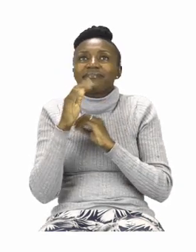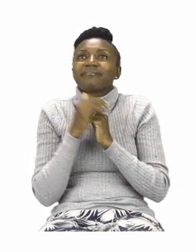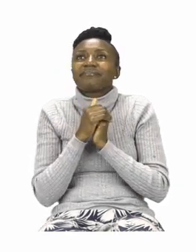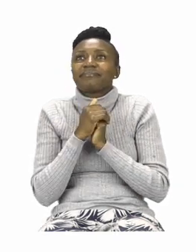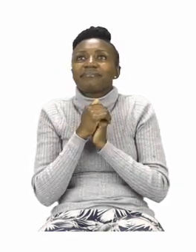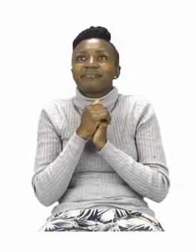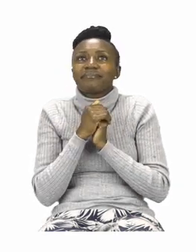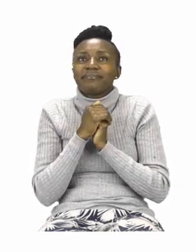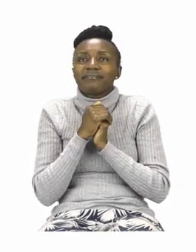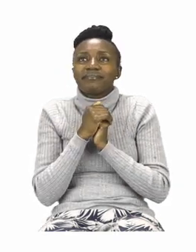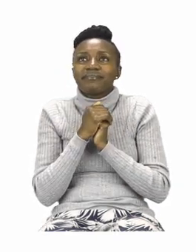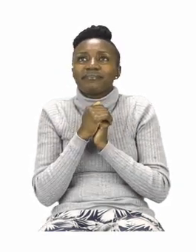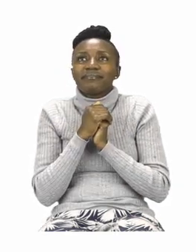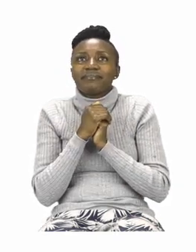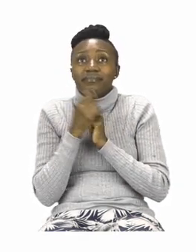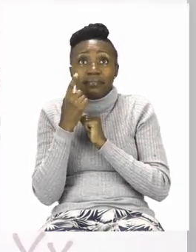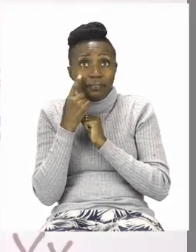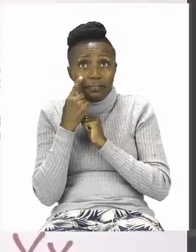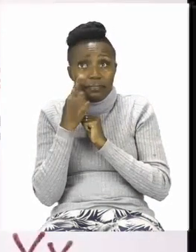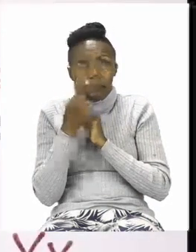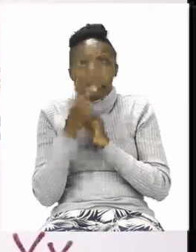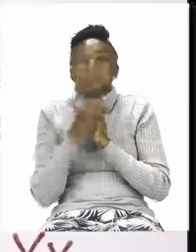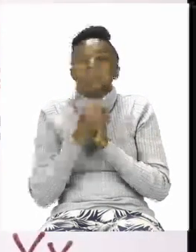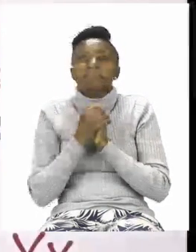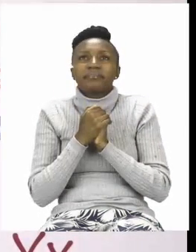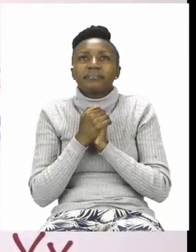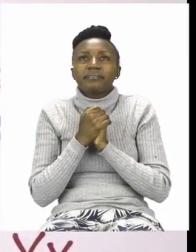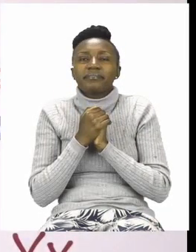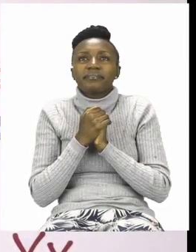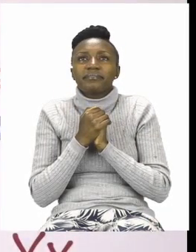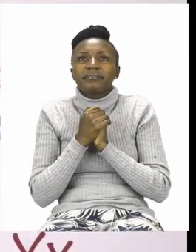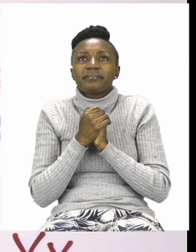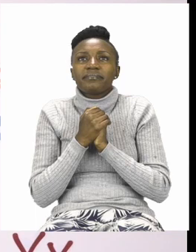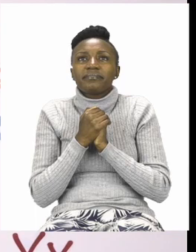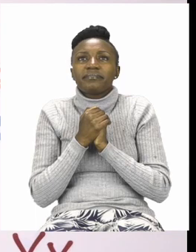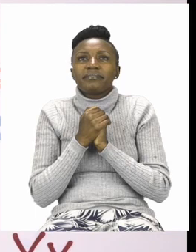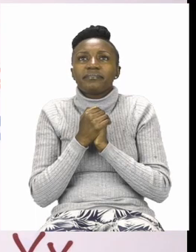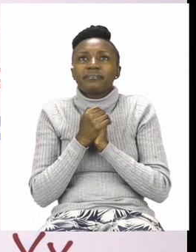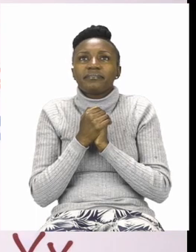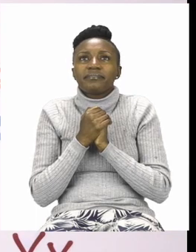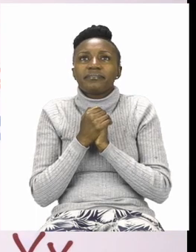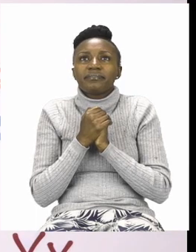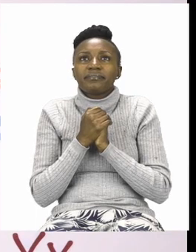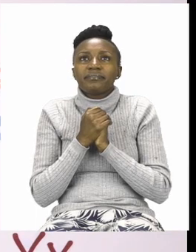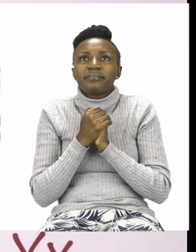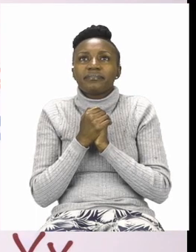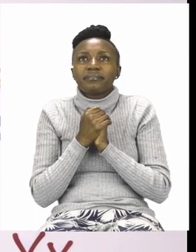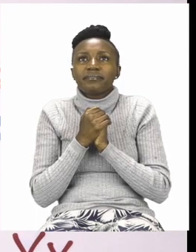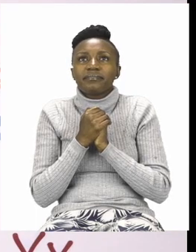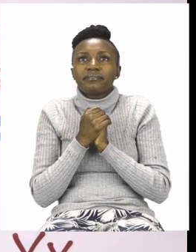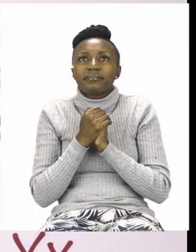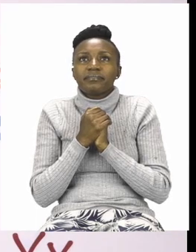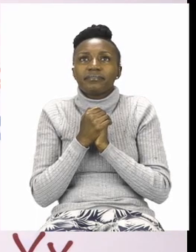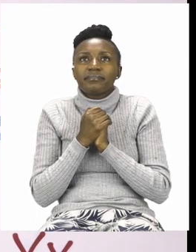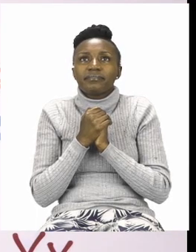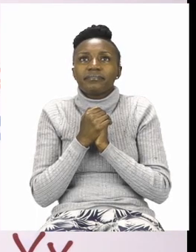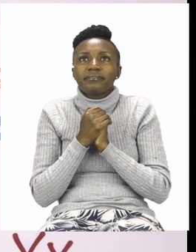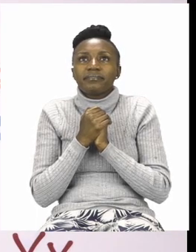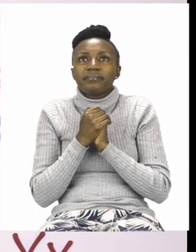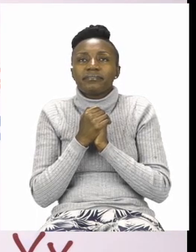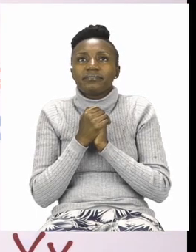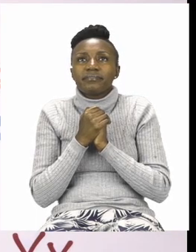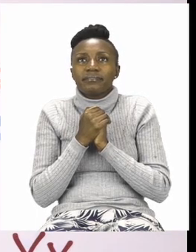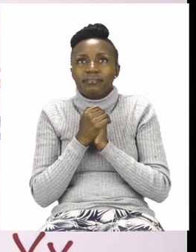a look at the board. Now, number 5 has a cap, a short neck, and